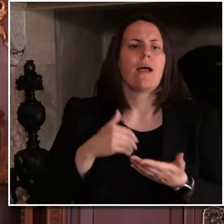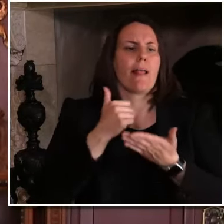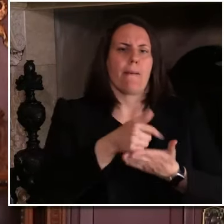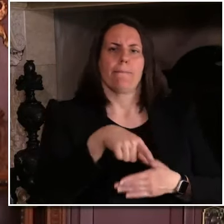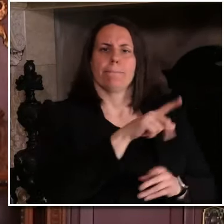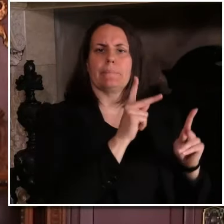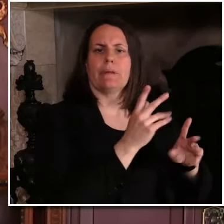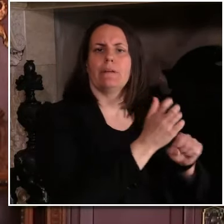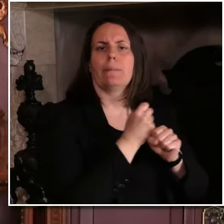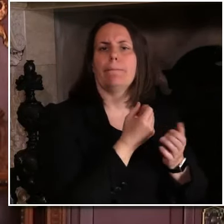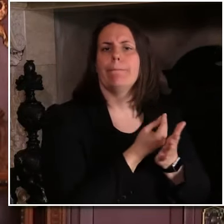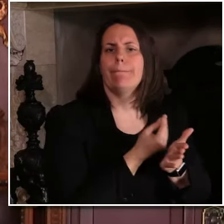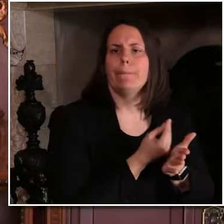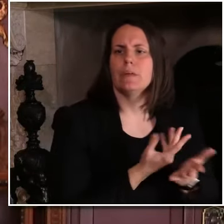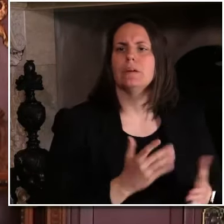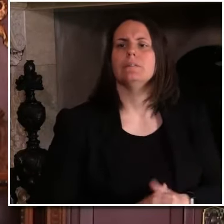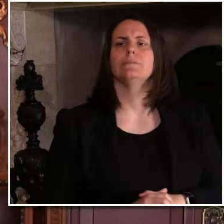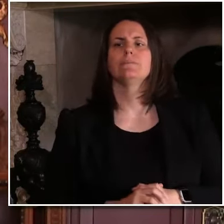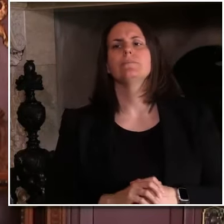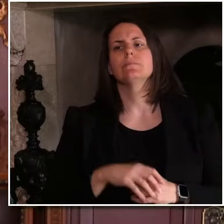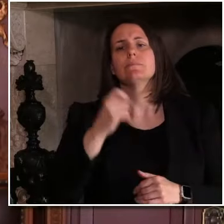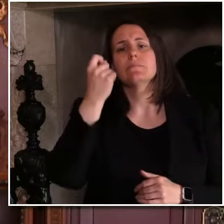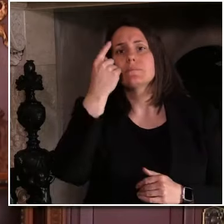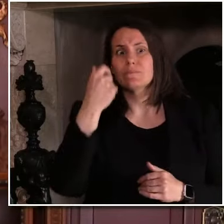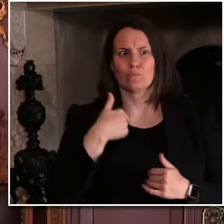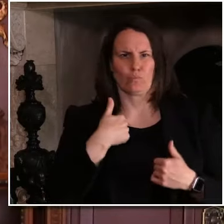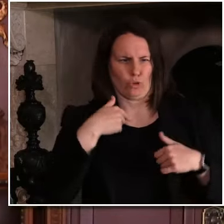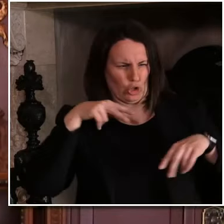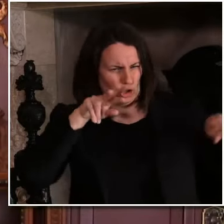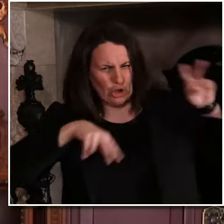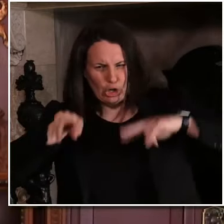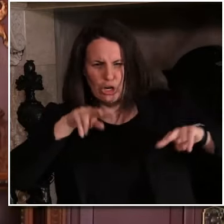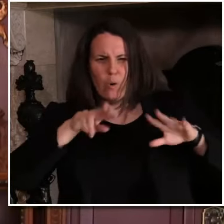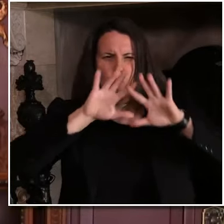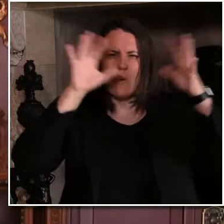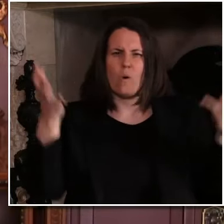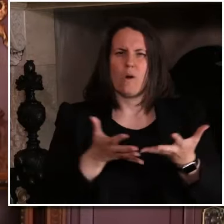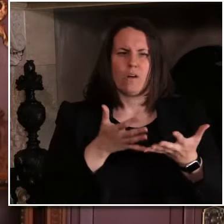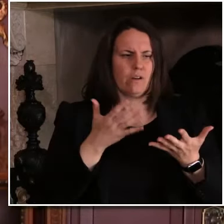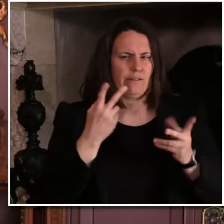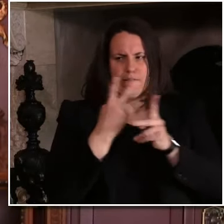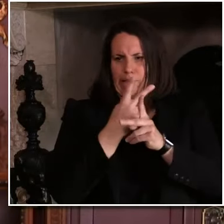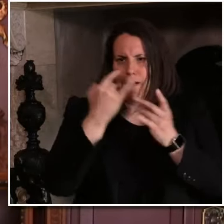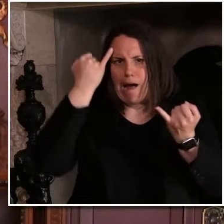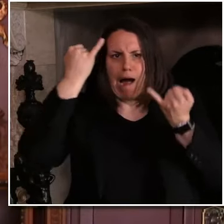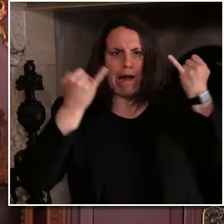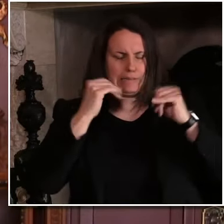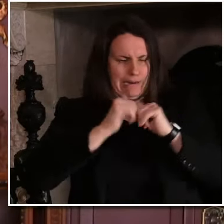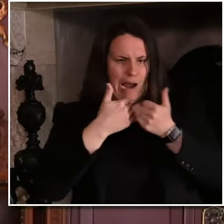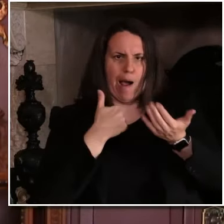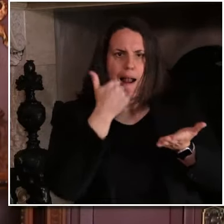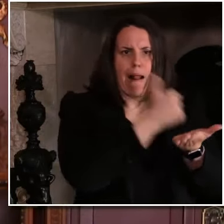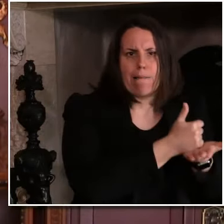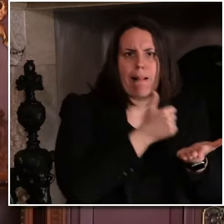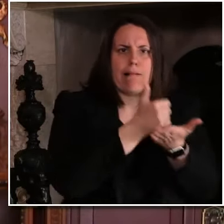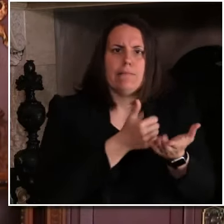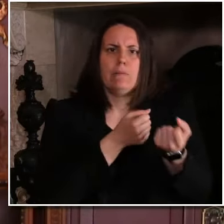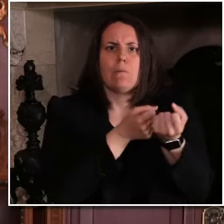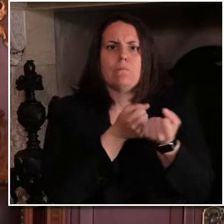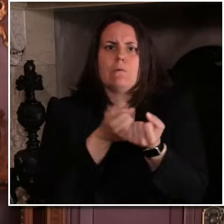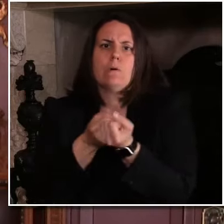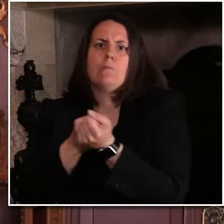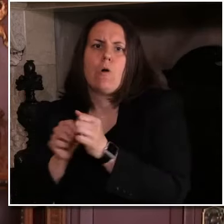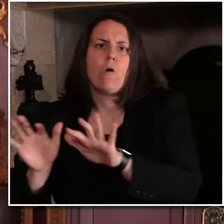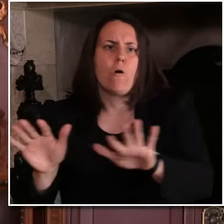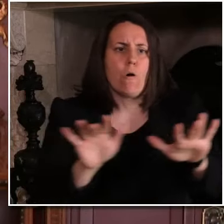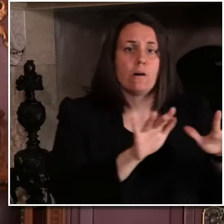doing whatever we can to make sure that we are in a place so that we can start to